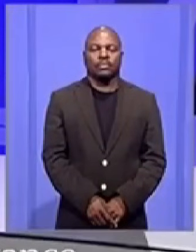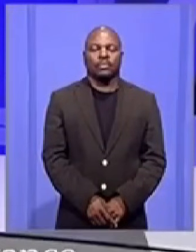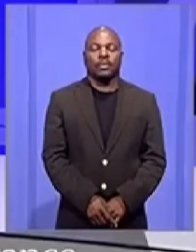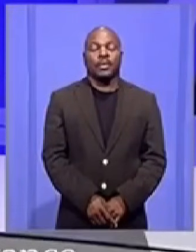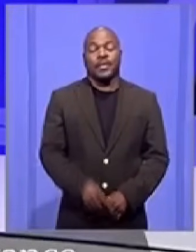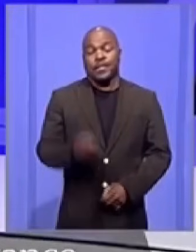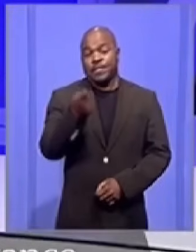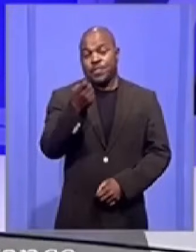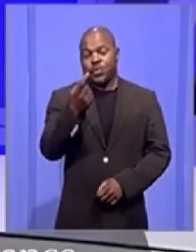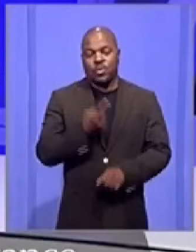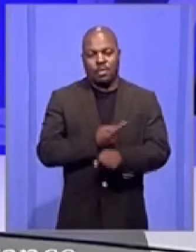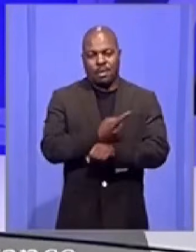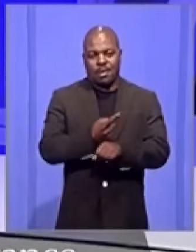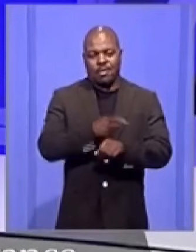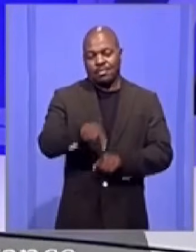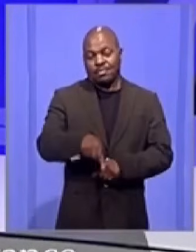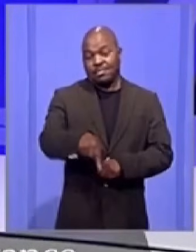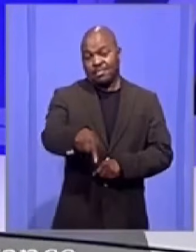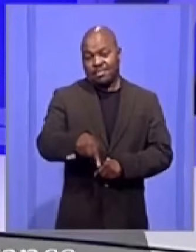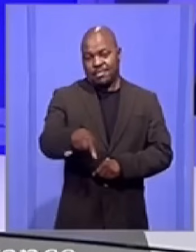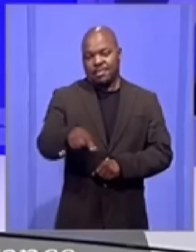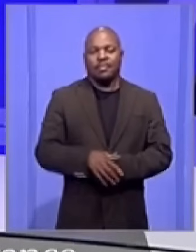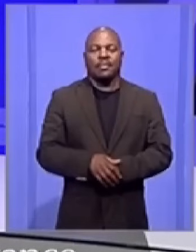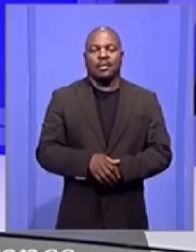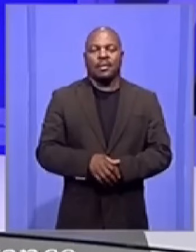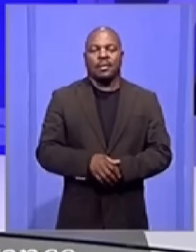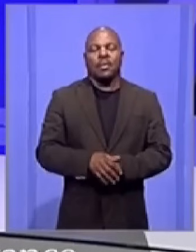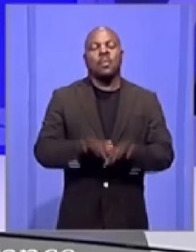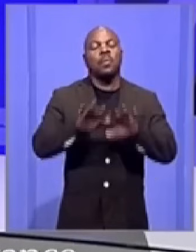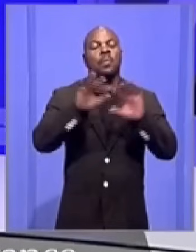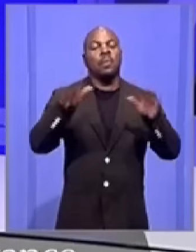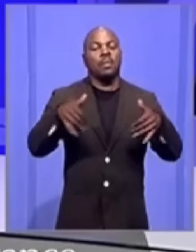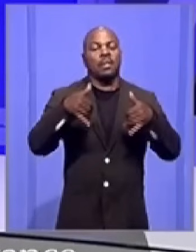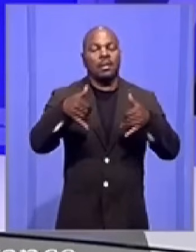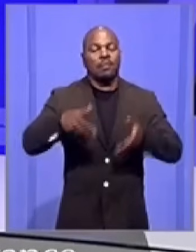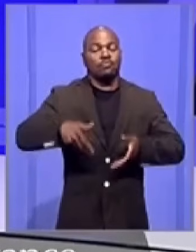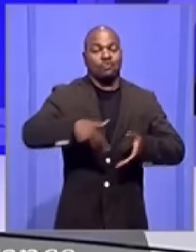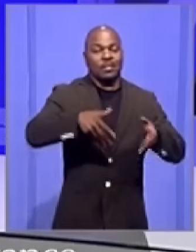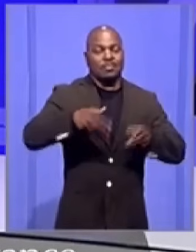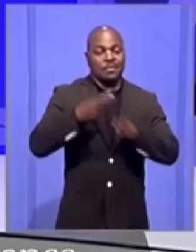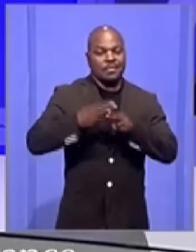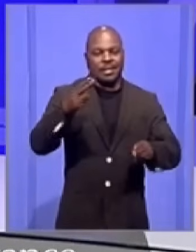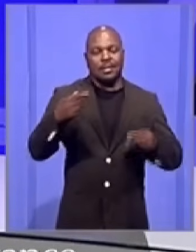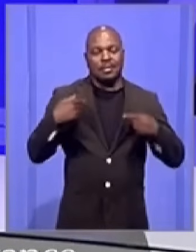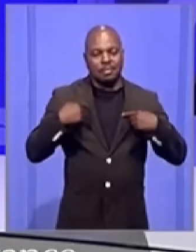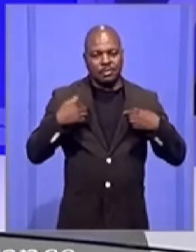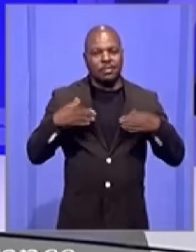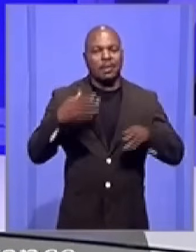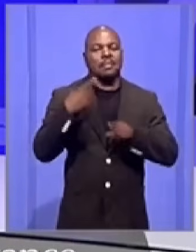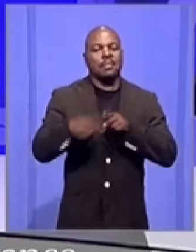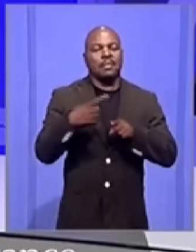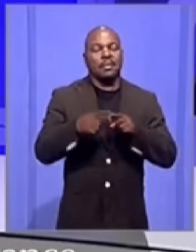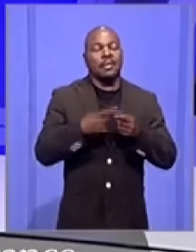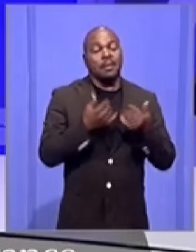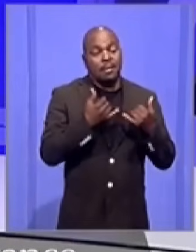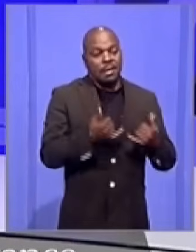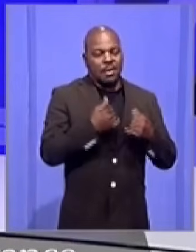ge go setse di ire di sego kae fela pele ga makgaolakgang a mogopo wa lefase wa rugby di milione